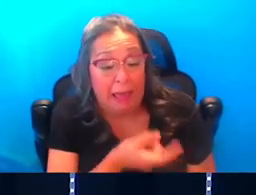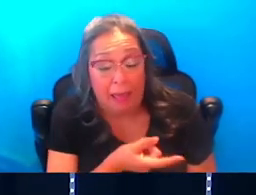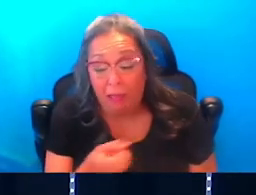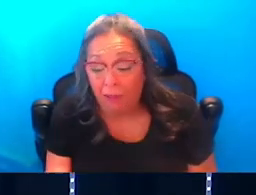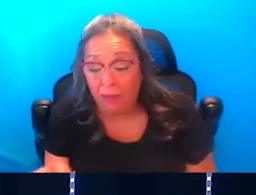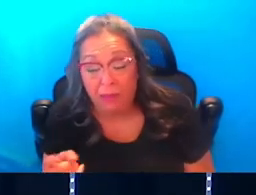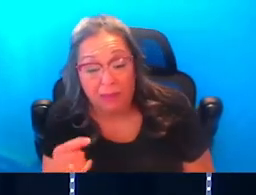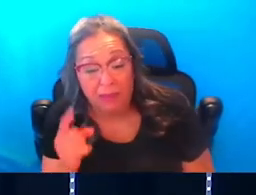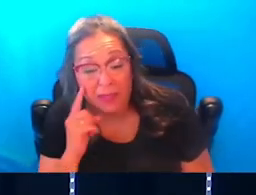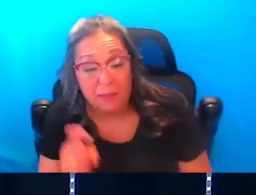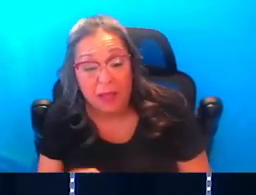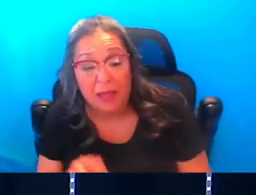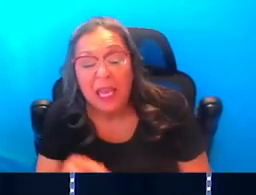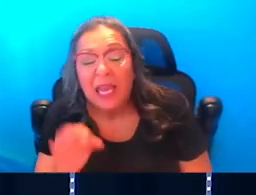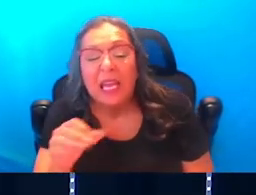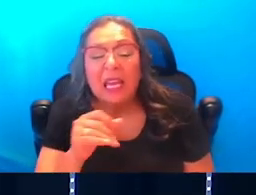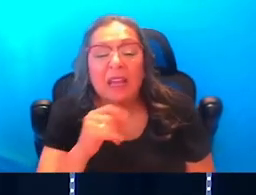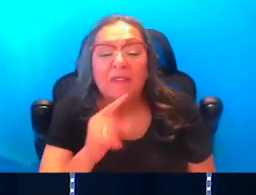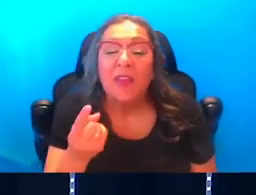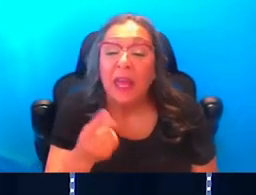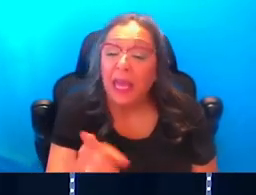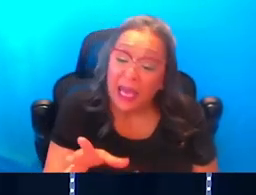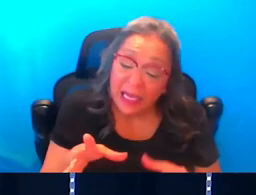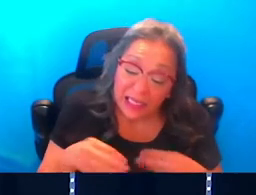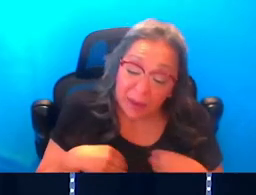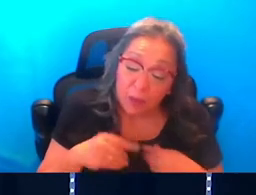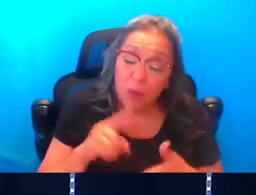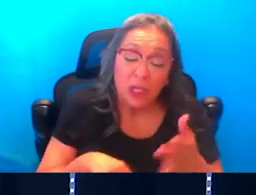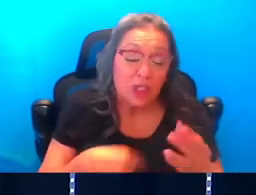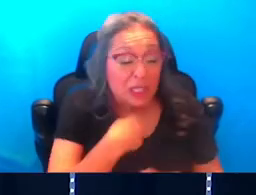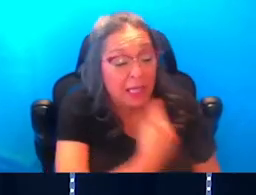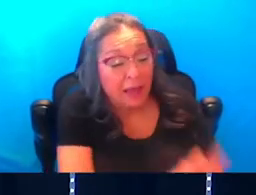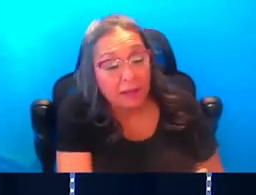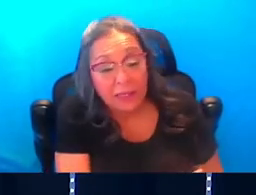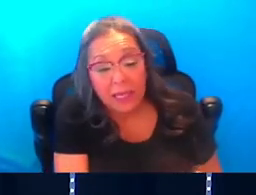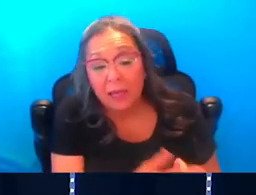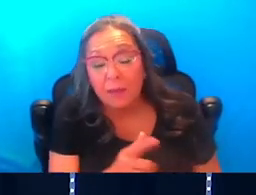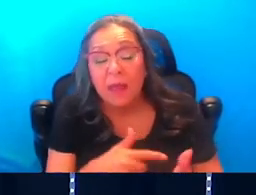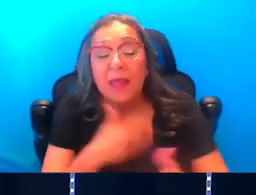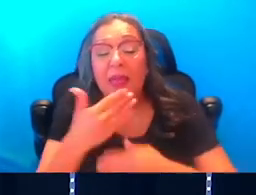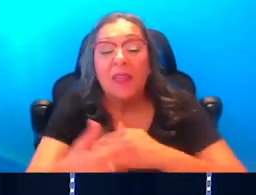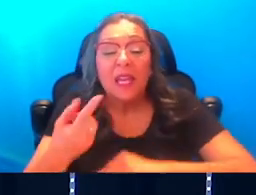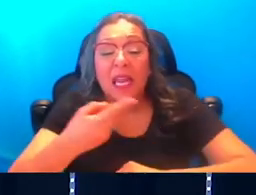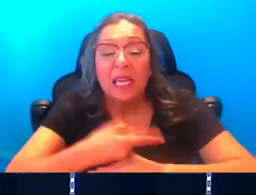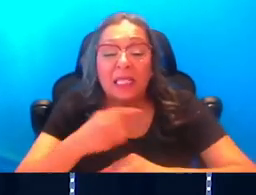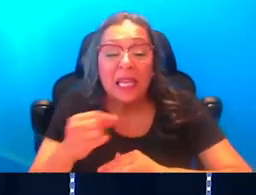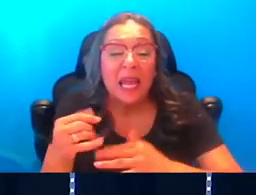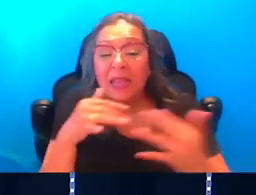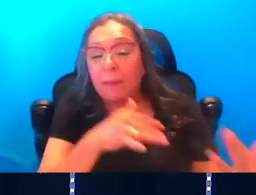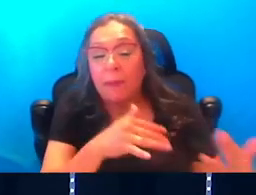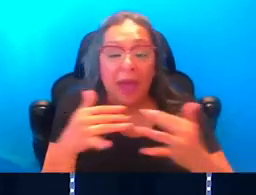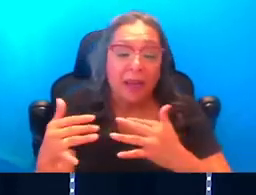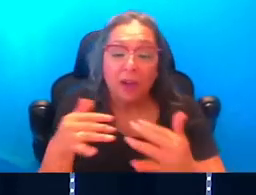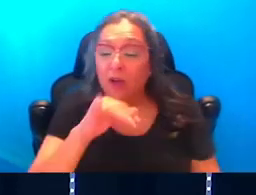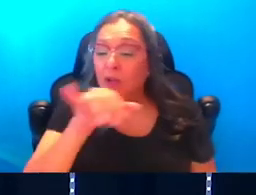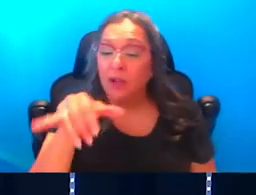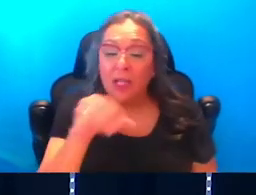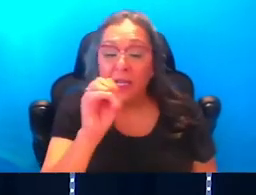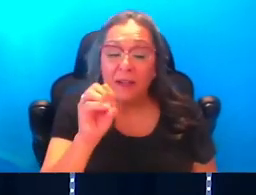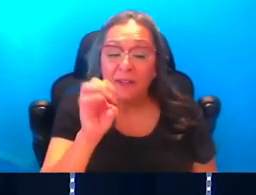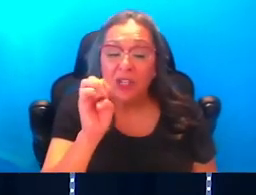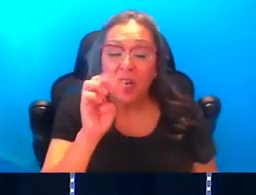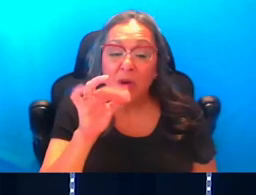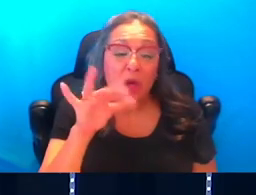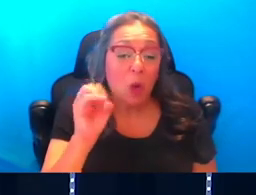Even if they don't barge her door down, even if they take her word for it at the door, the next day the battle of Jericho is going to happen. What if